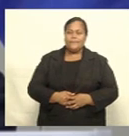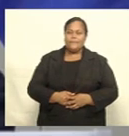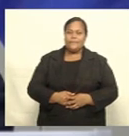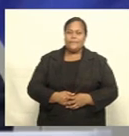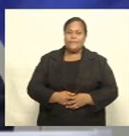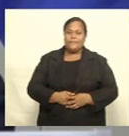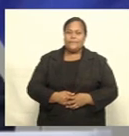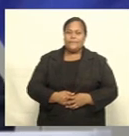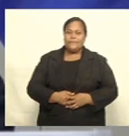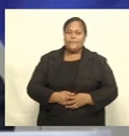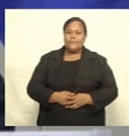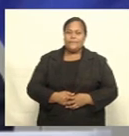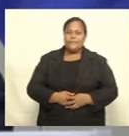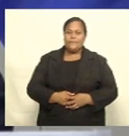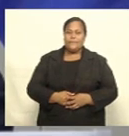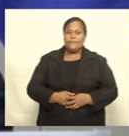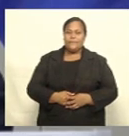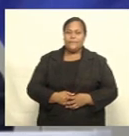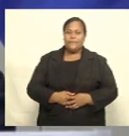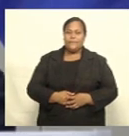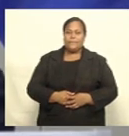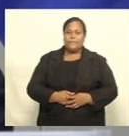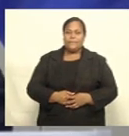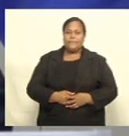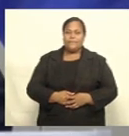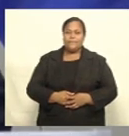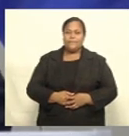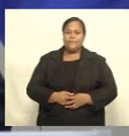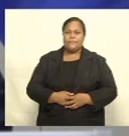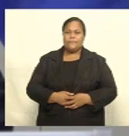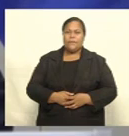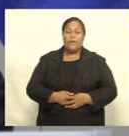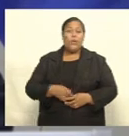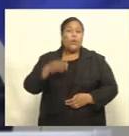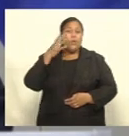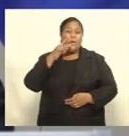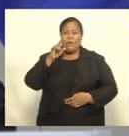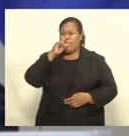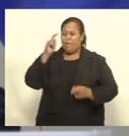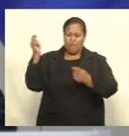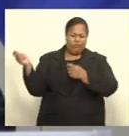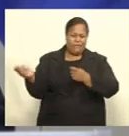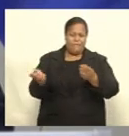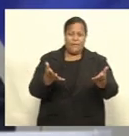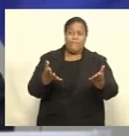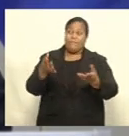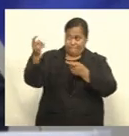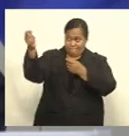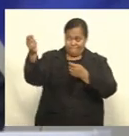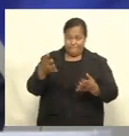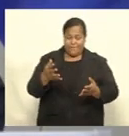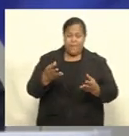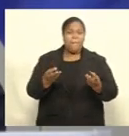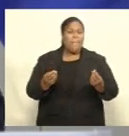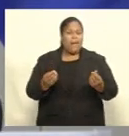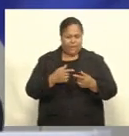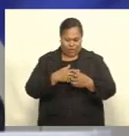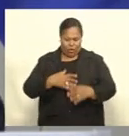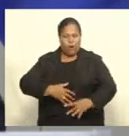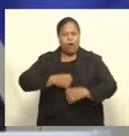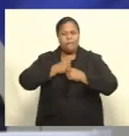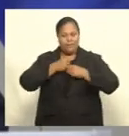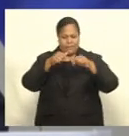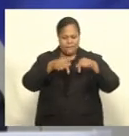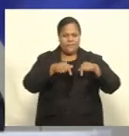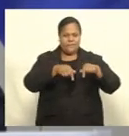current tranche of money is a further sign of or vote of confidence in your management, not only